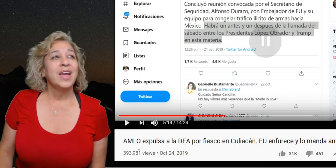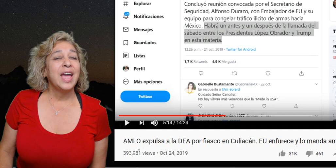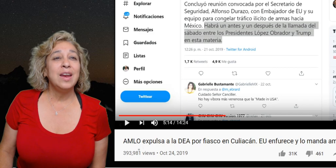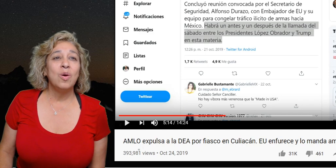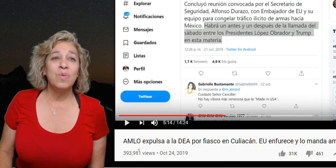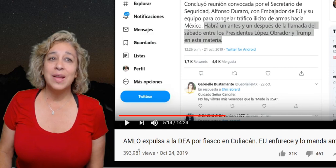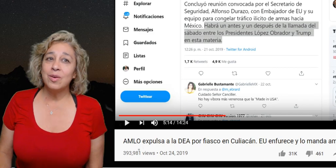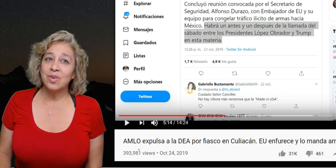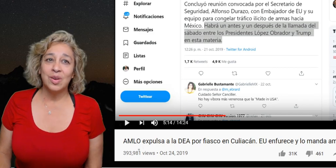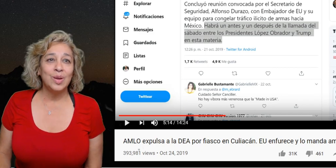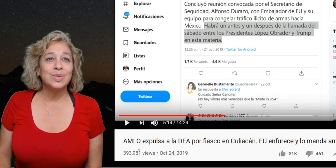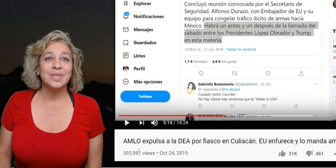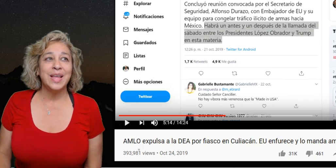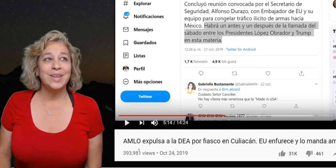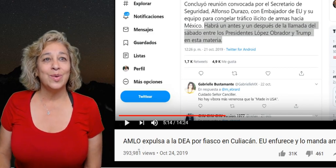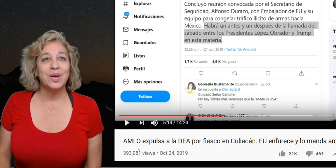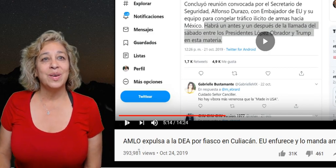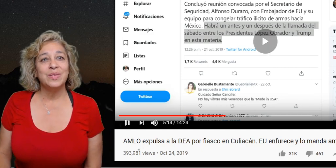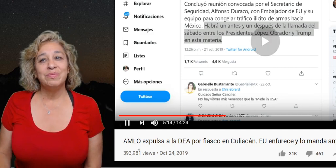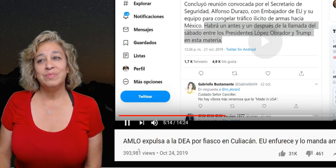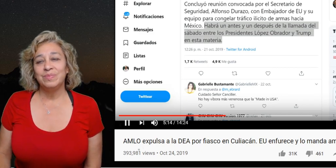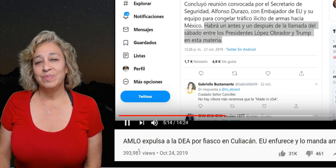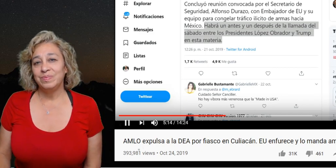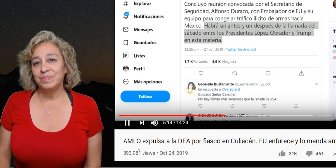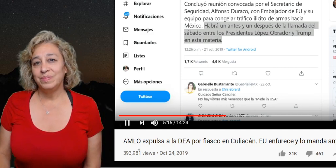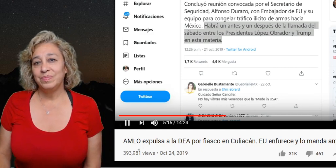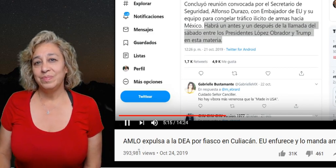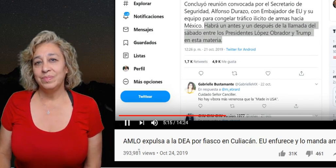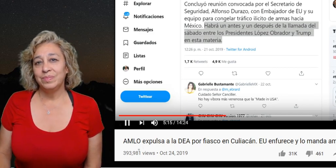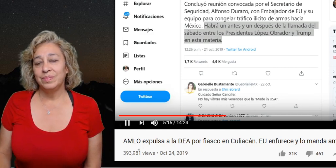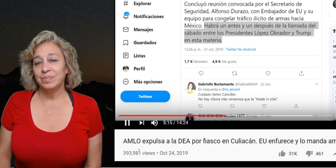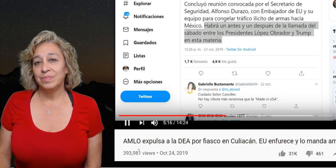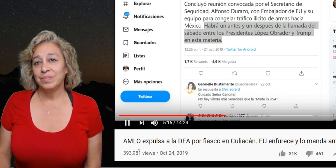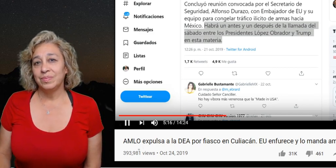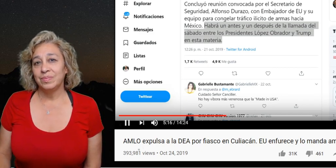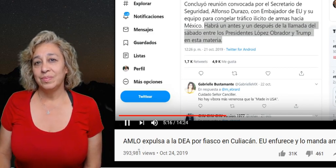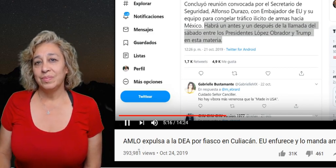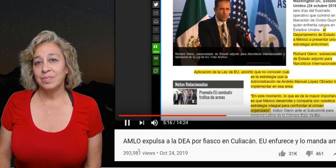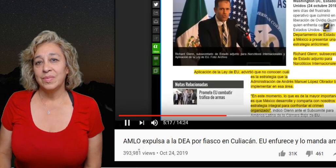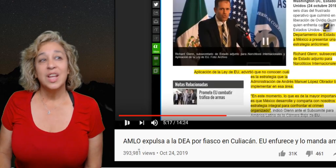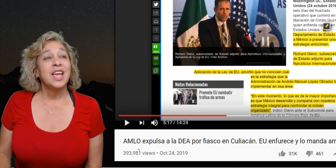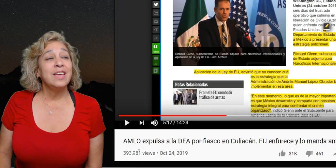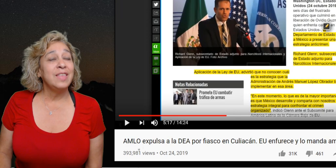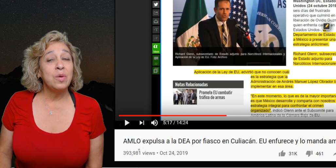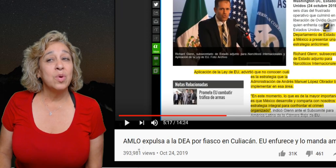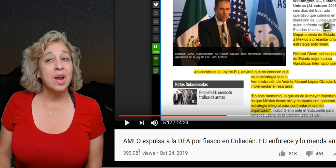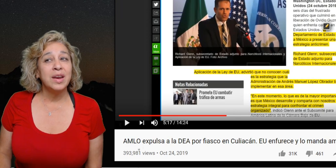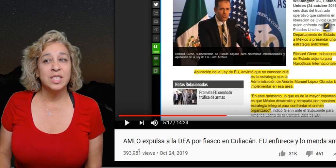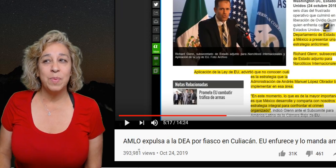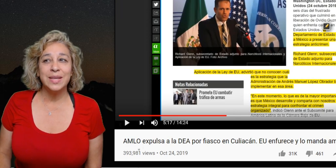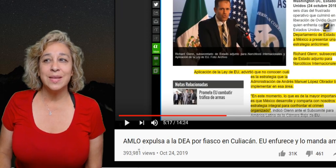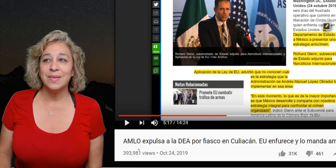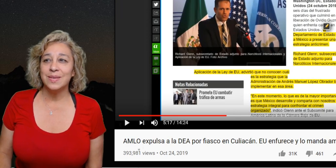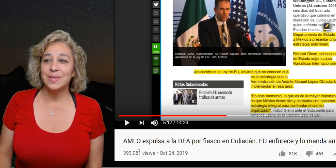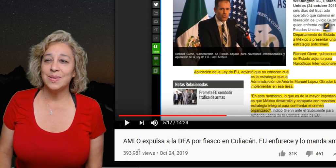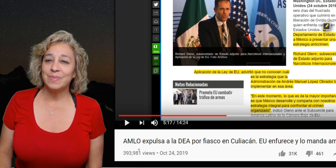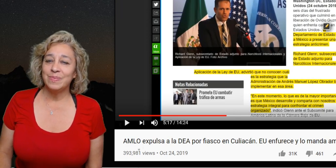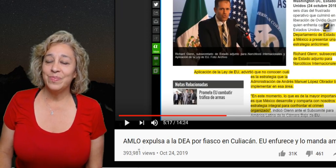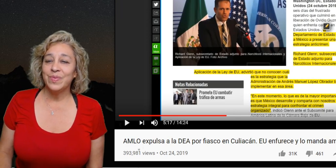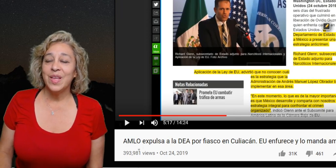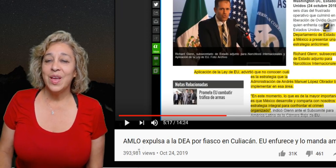puerta. And Obrador closes that door. Y enfurece, no se esperaban esto. And they were not expecting